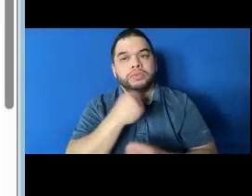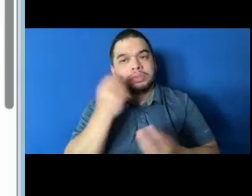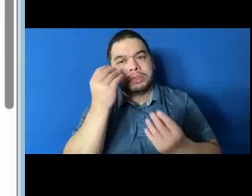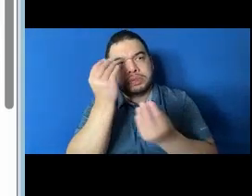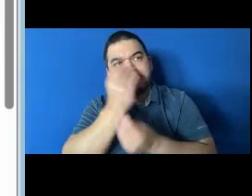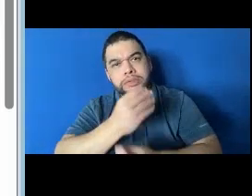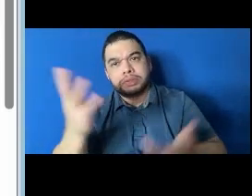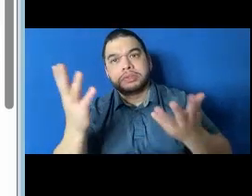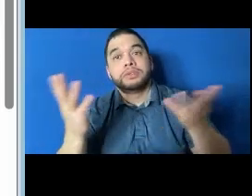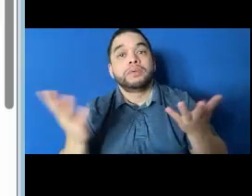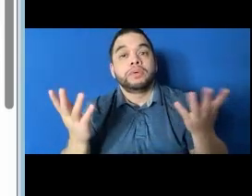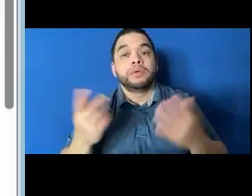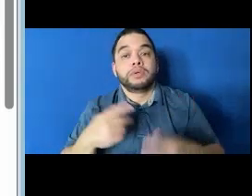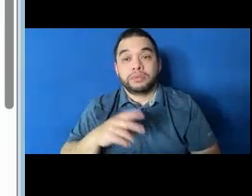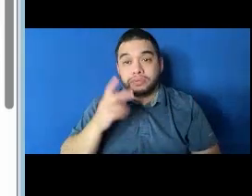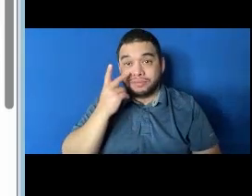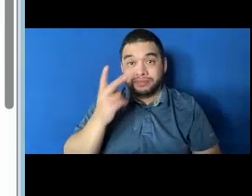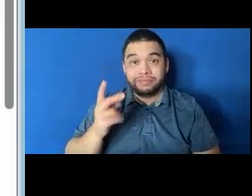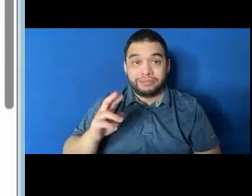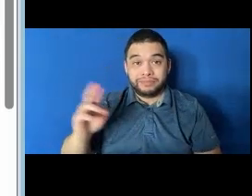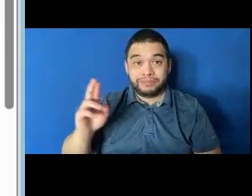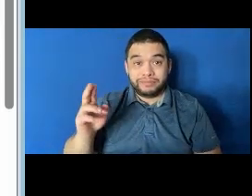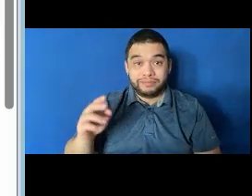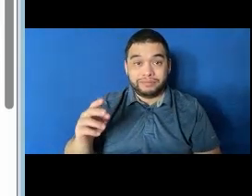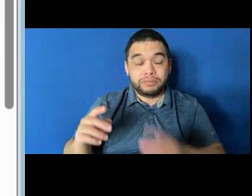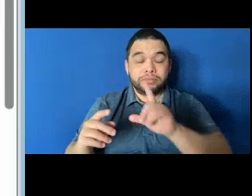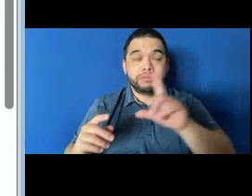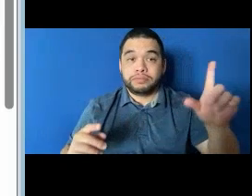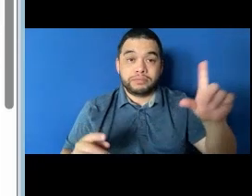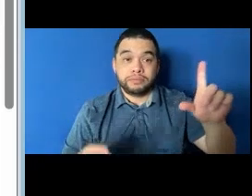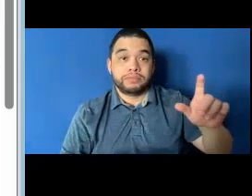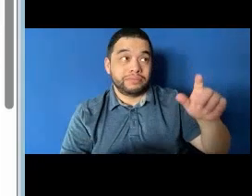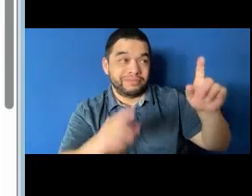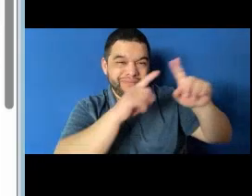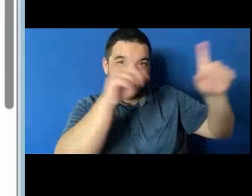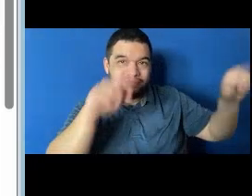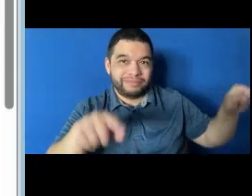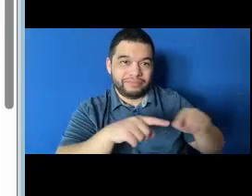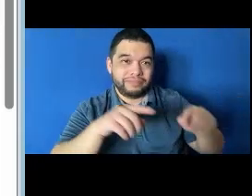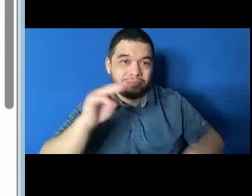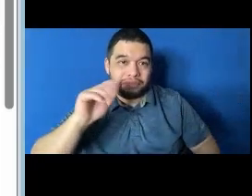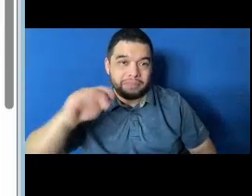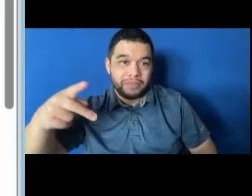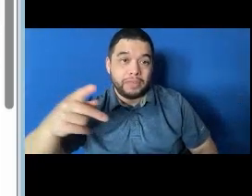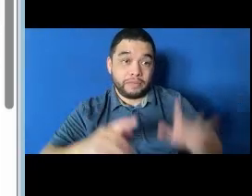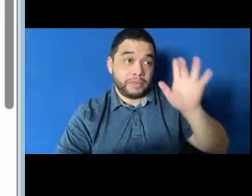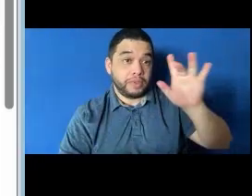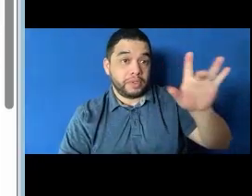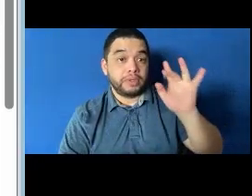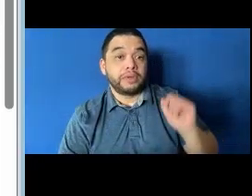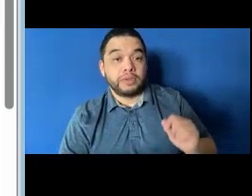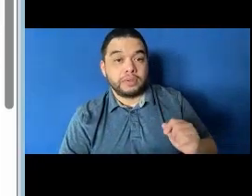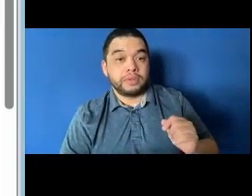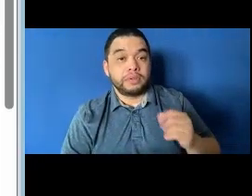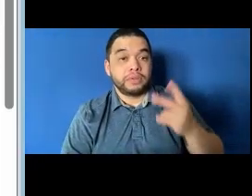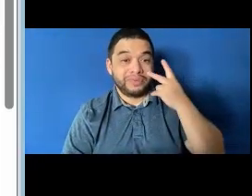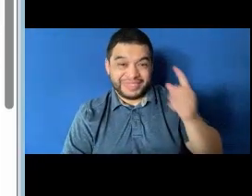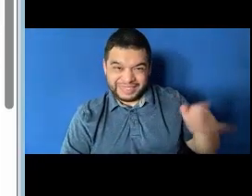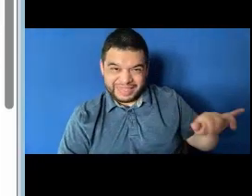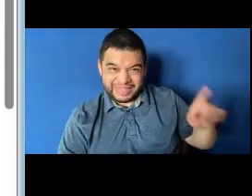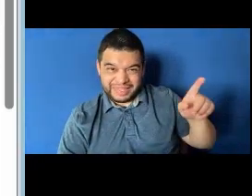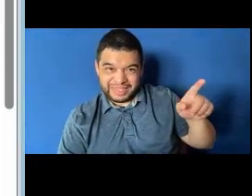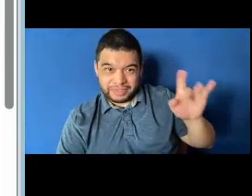offers, then on the left, with the interactive map, you can click on